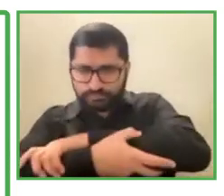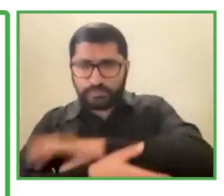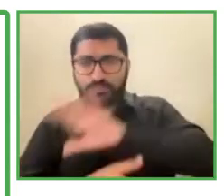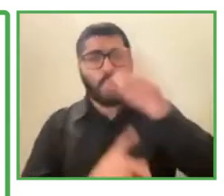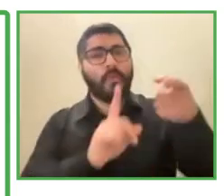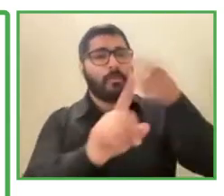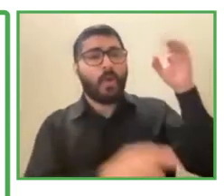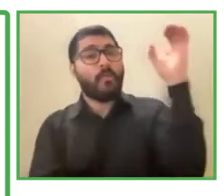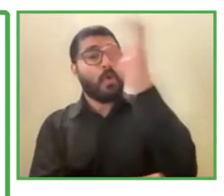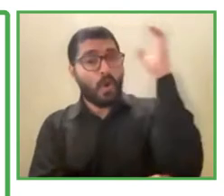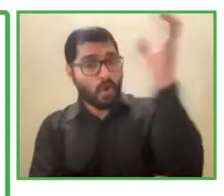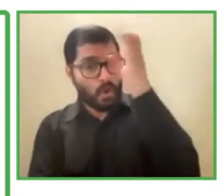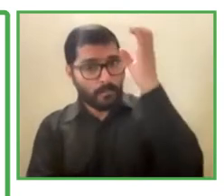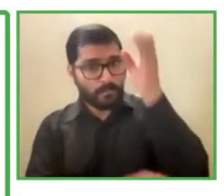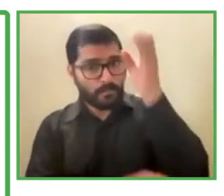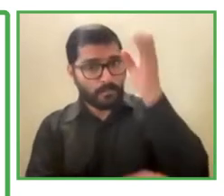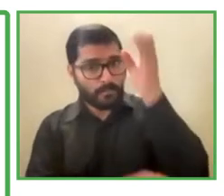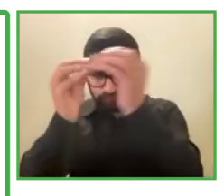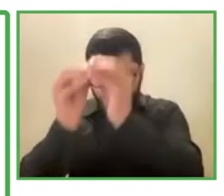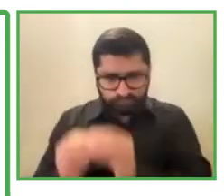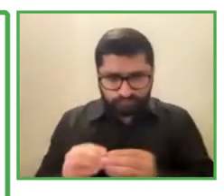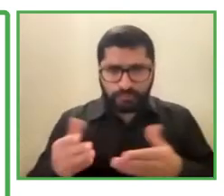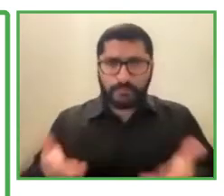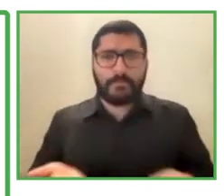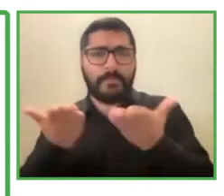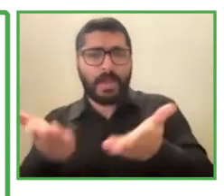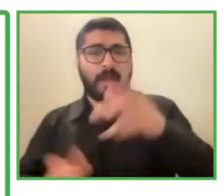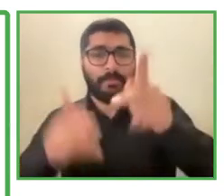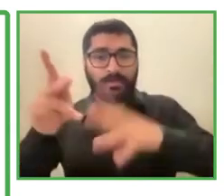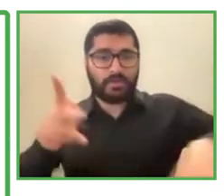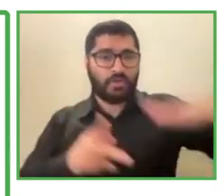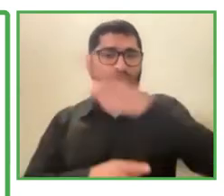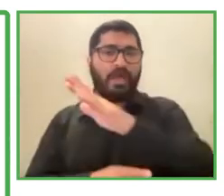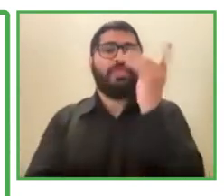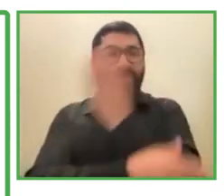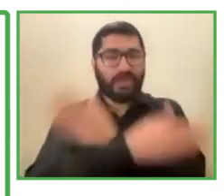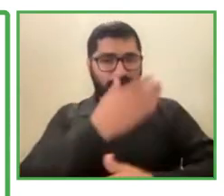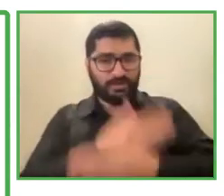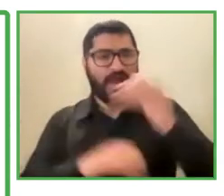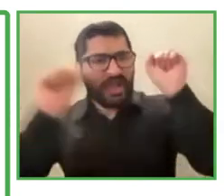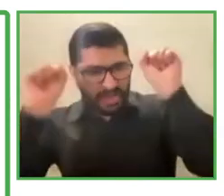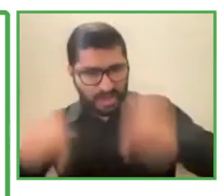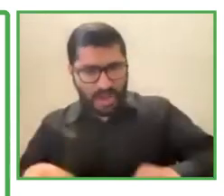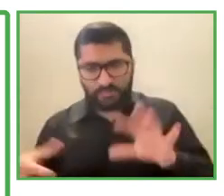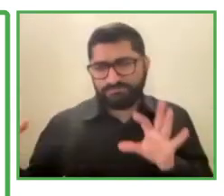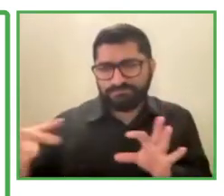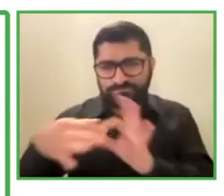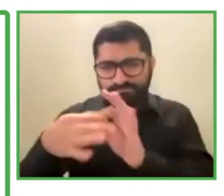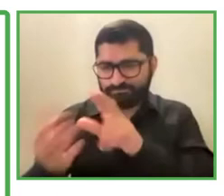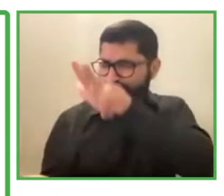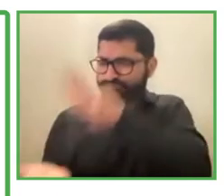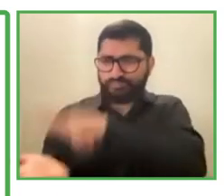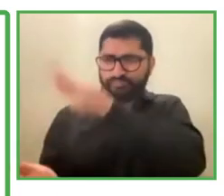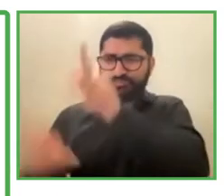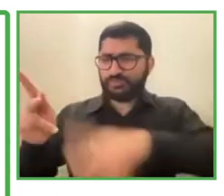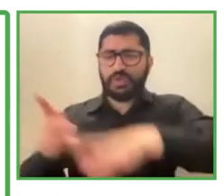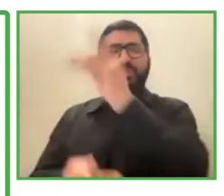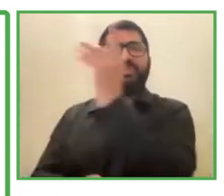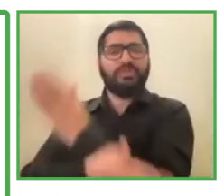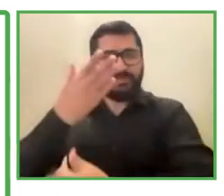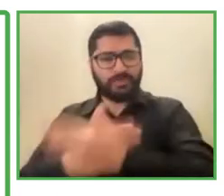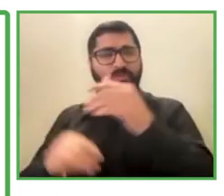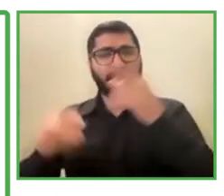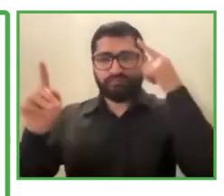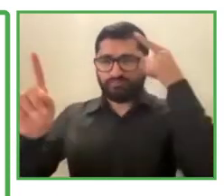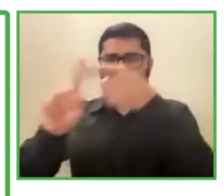territorial model of labor inclusion for people with disabilities based in the International Convention of the Rights for People with Disabilities of the UN. And